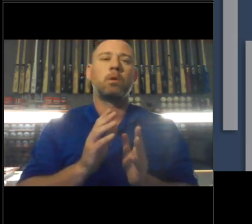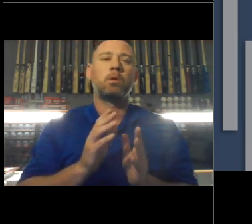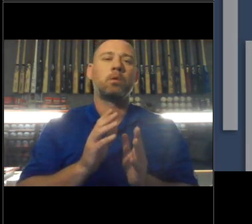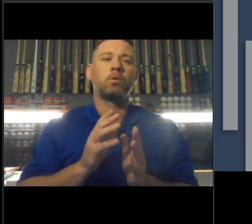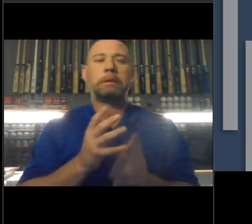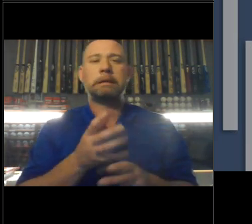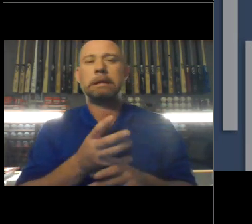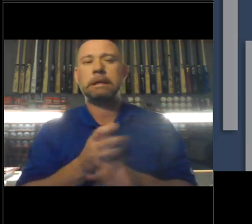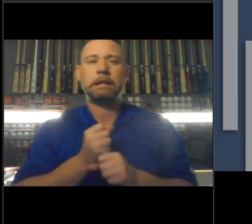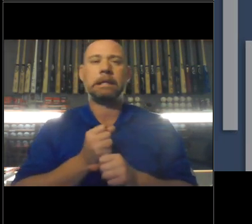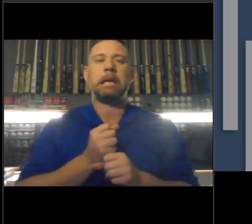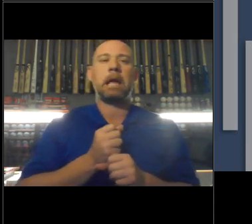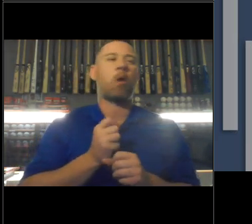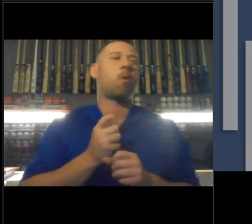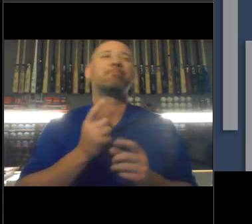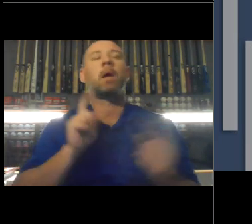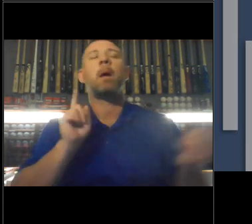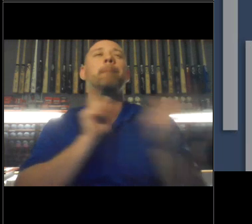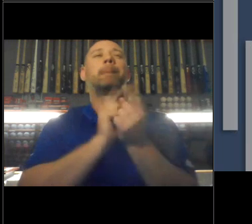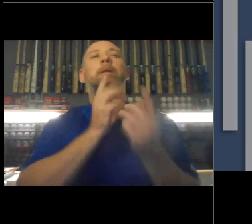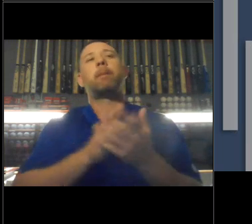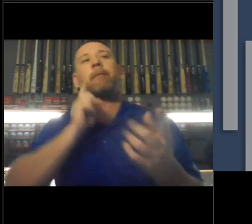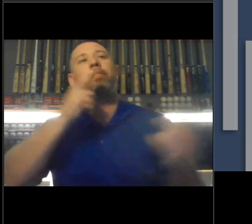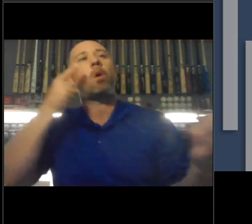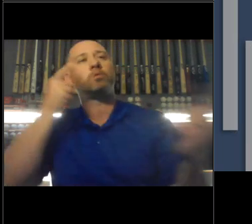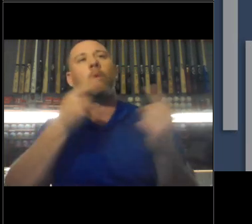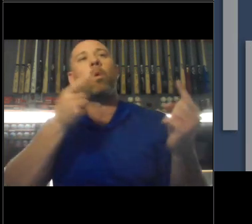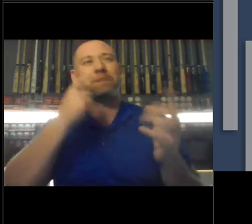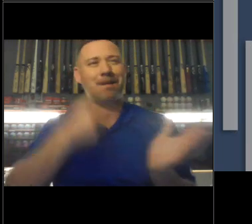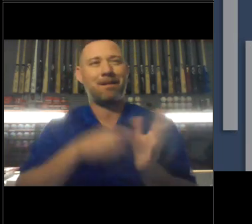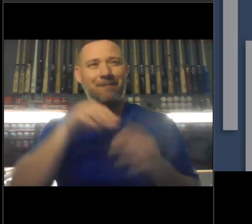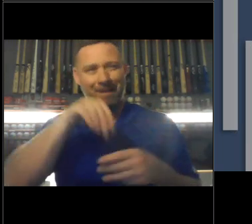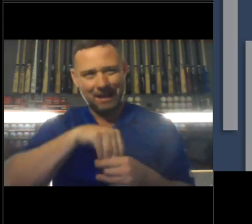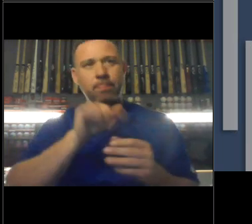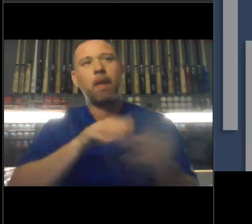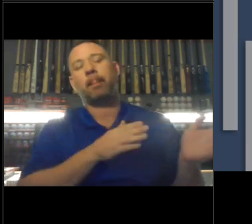meet some of the goals that are identified in the plan.